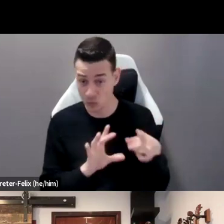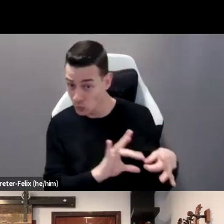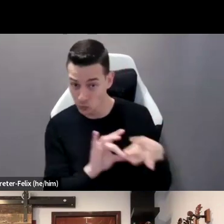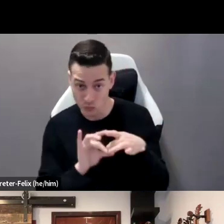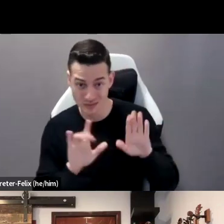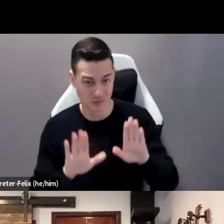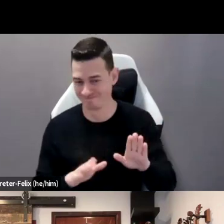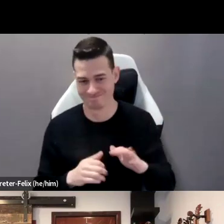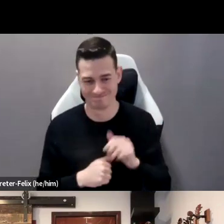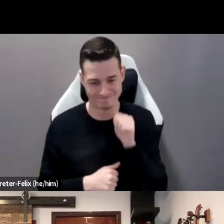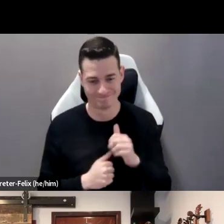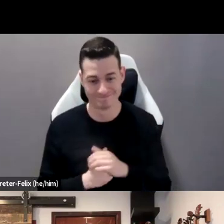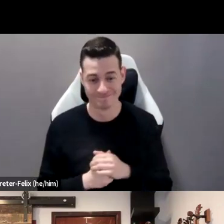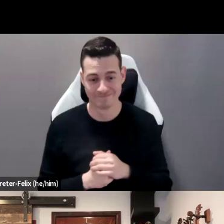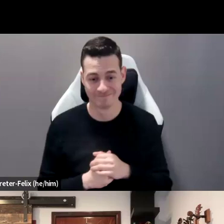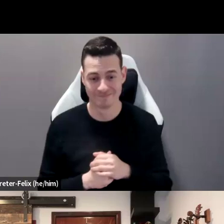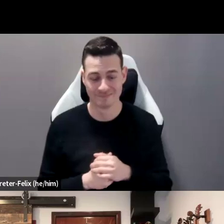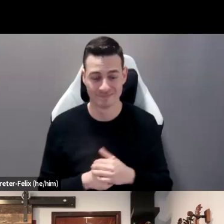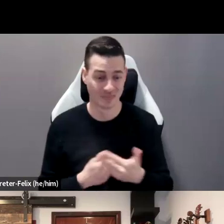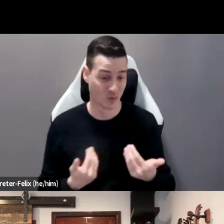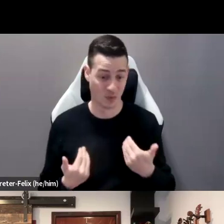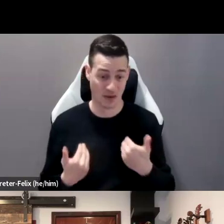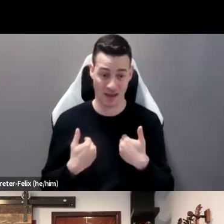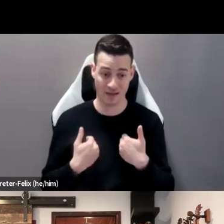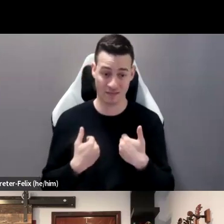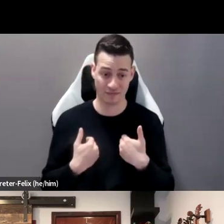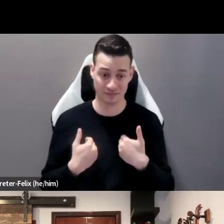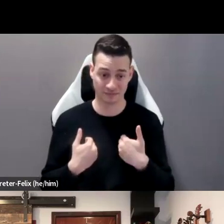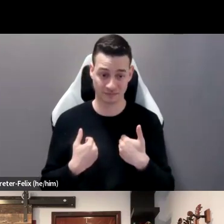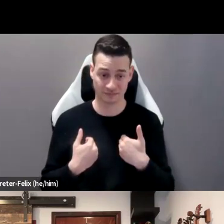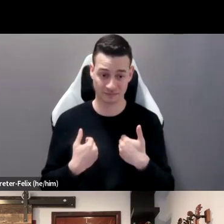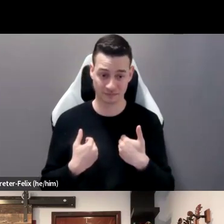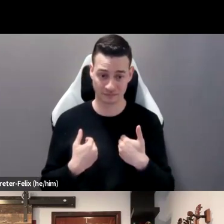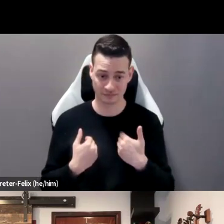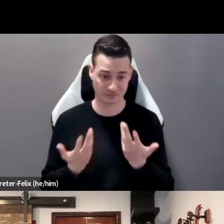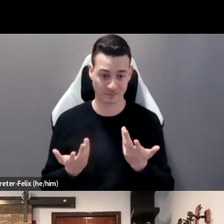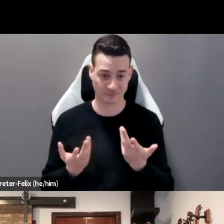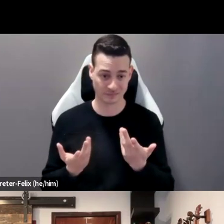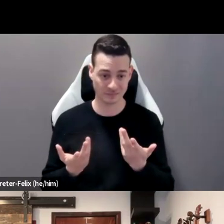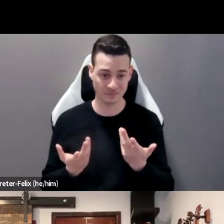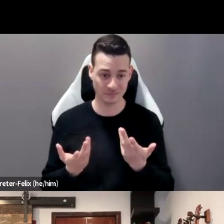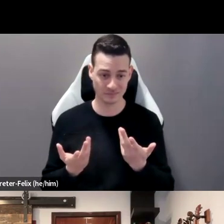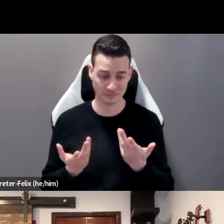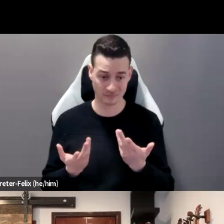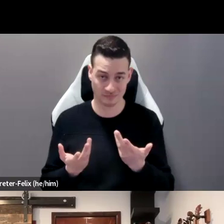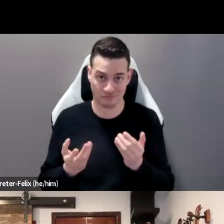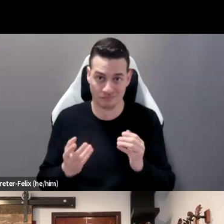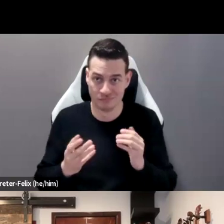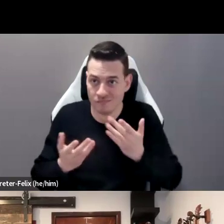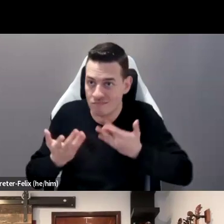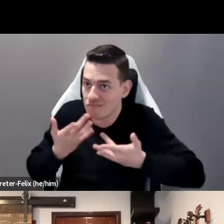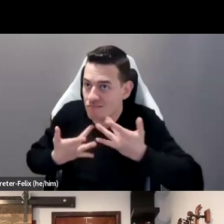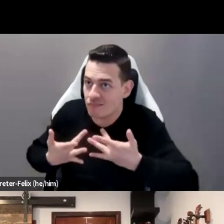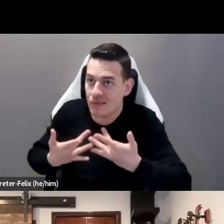this paucity of actual healthcare on the CUNY campuses is what I'm hearing. And